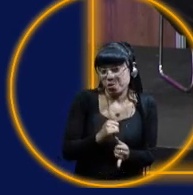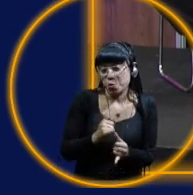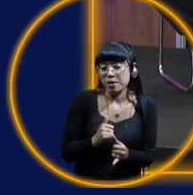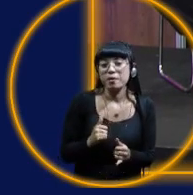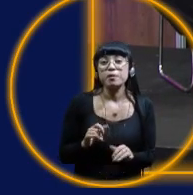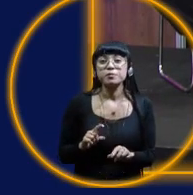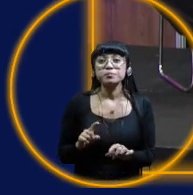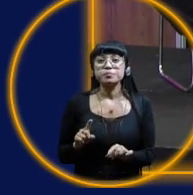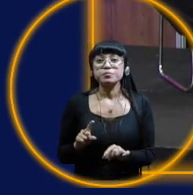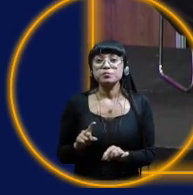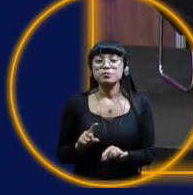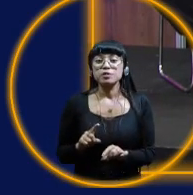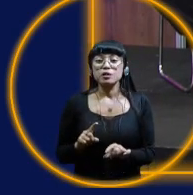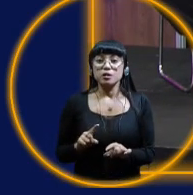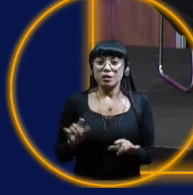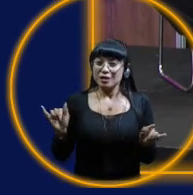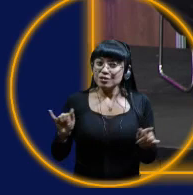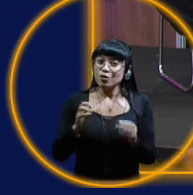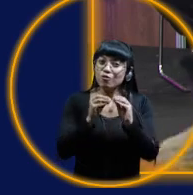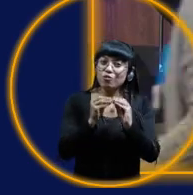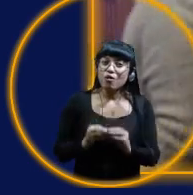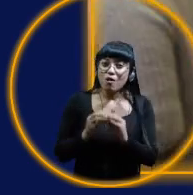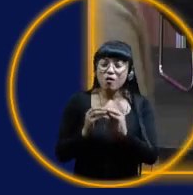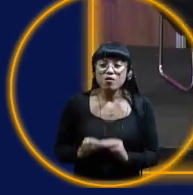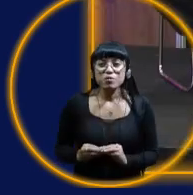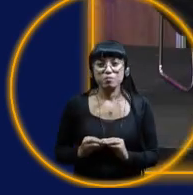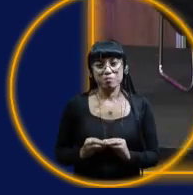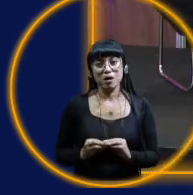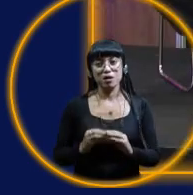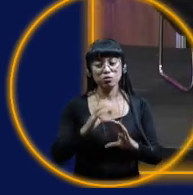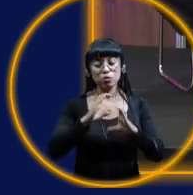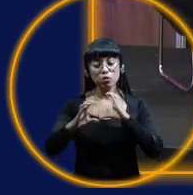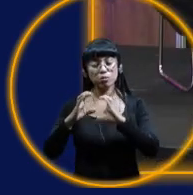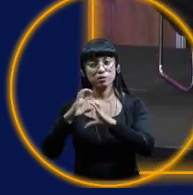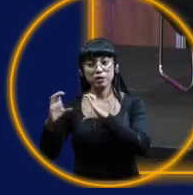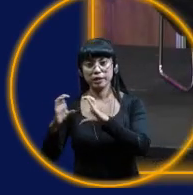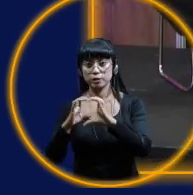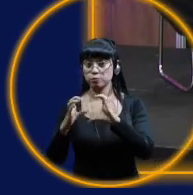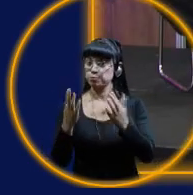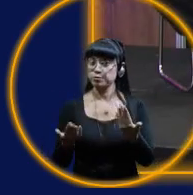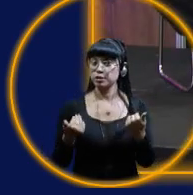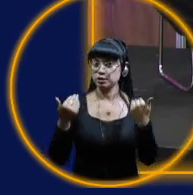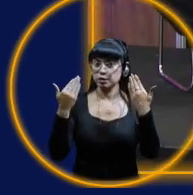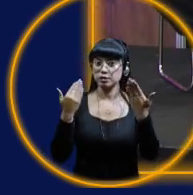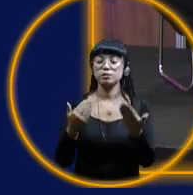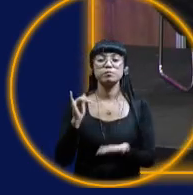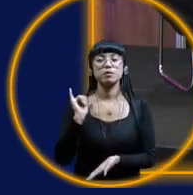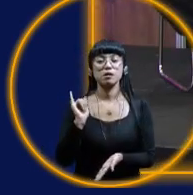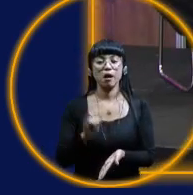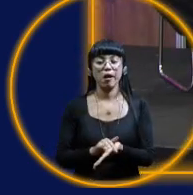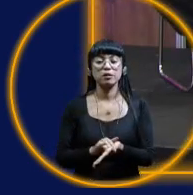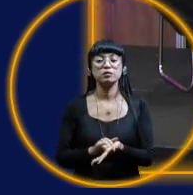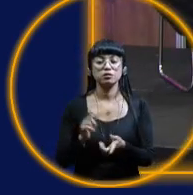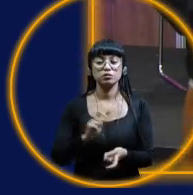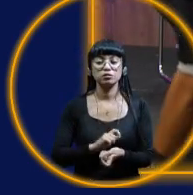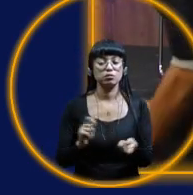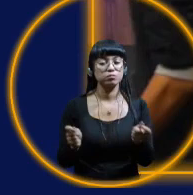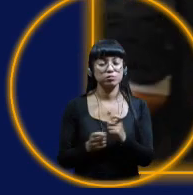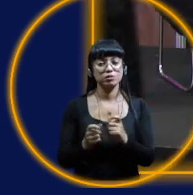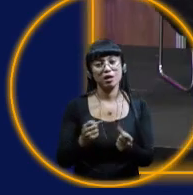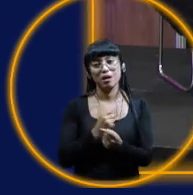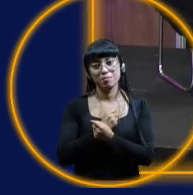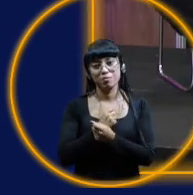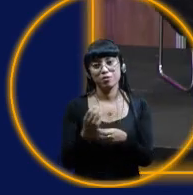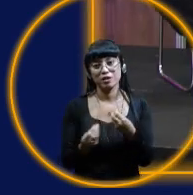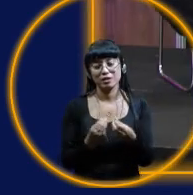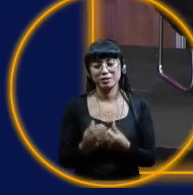very compelling form of communication. So, like, luckily, we've found a lot of love for it. Yeah. Do you find that your brain,